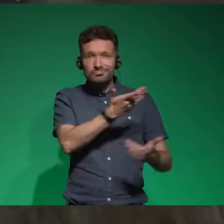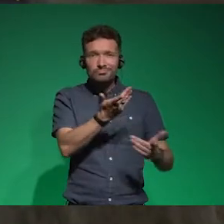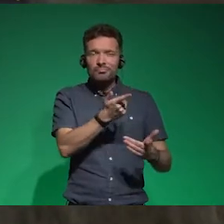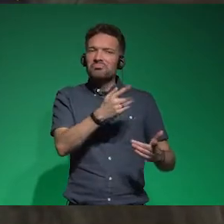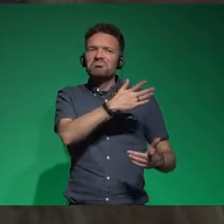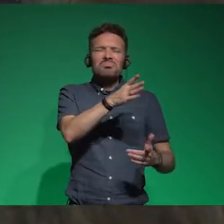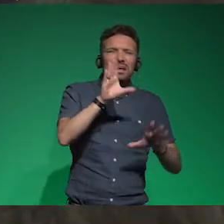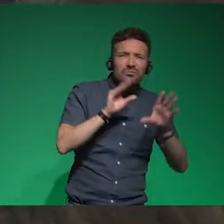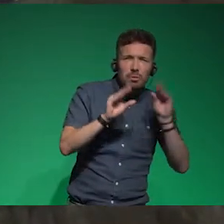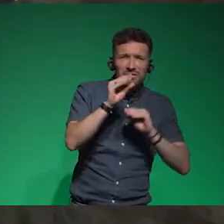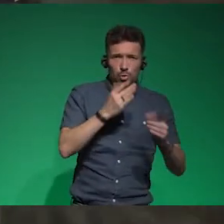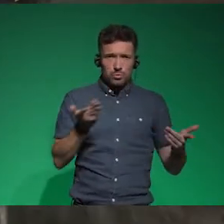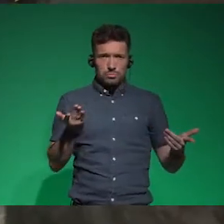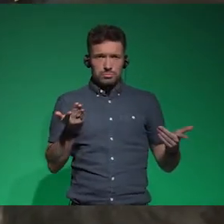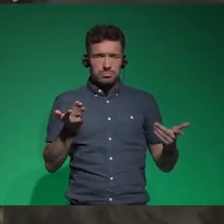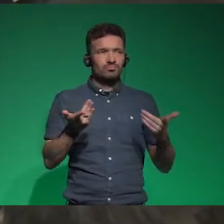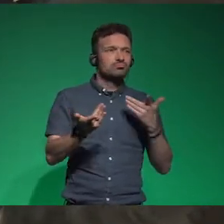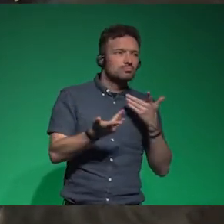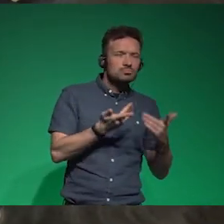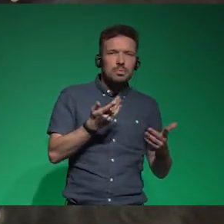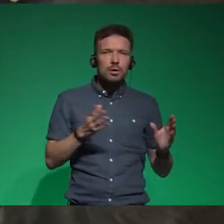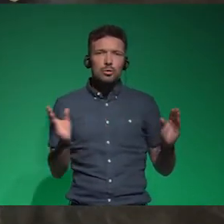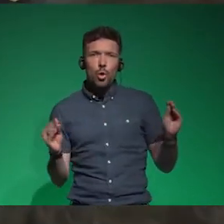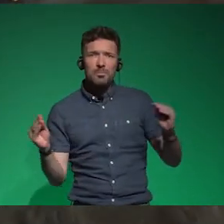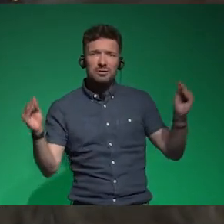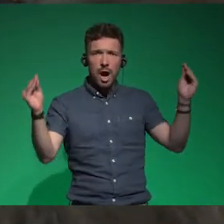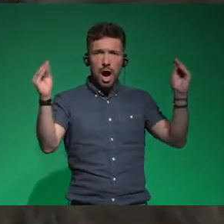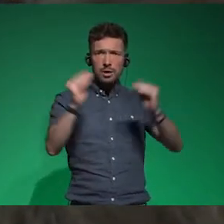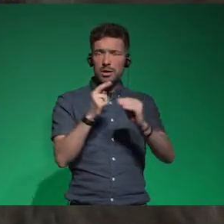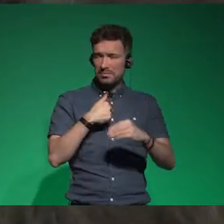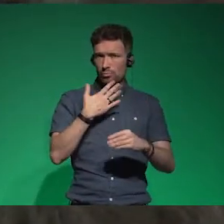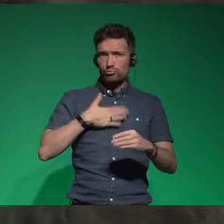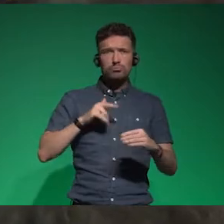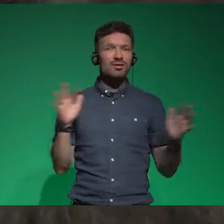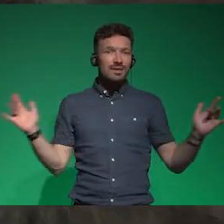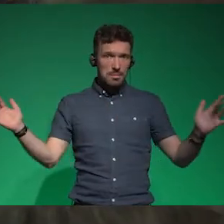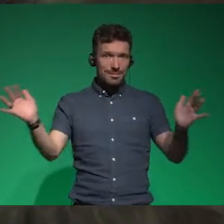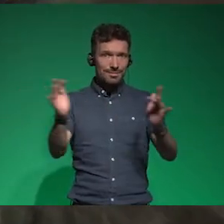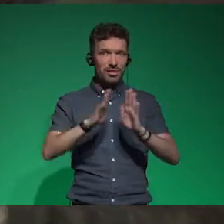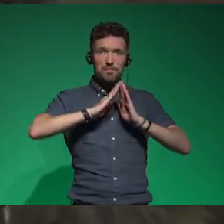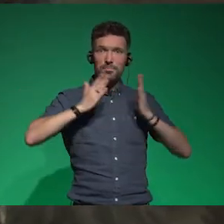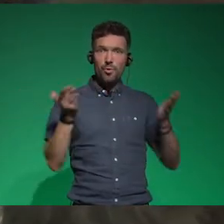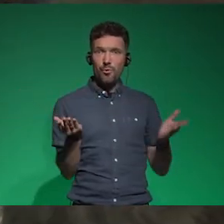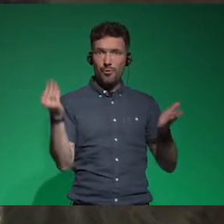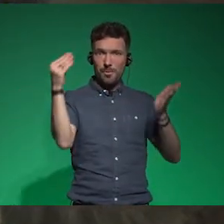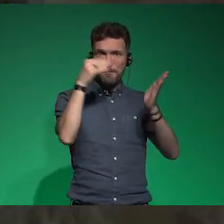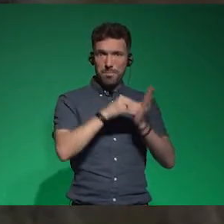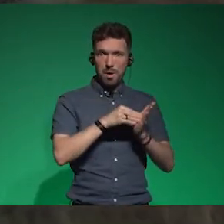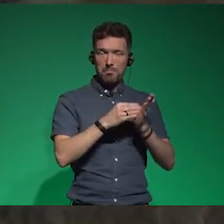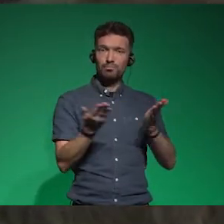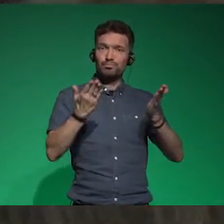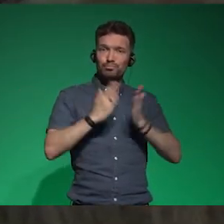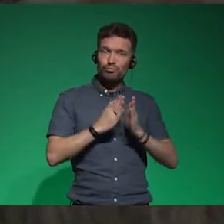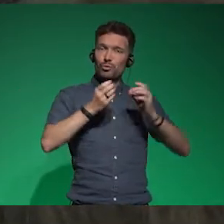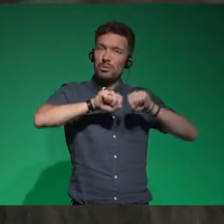There's one other thing I found really interesting when we discussed, and so you mentioned these there are these tree plantings in the